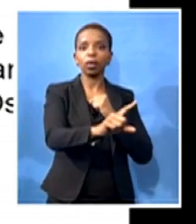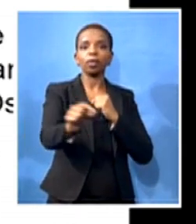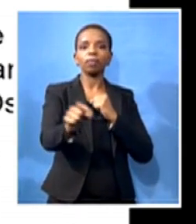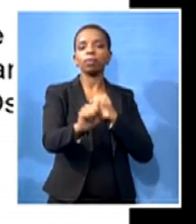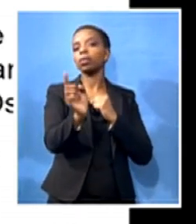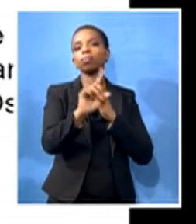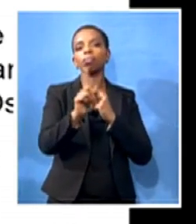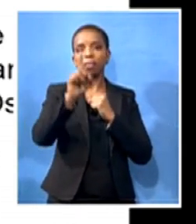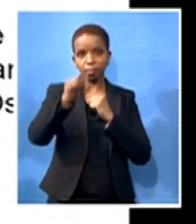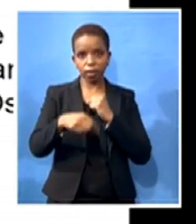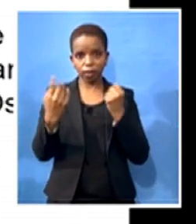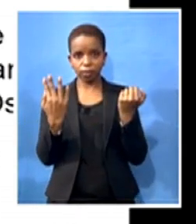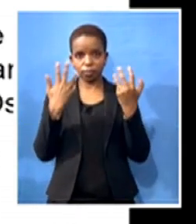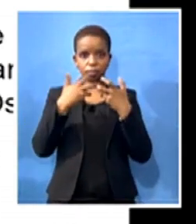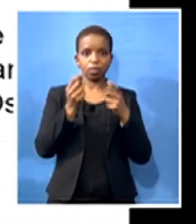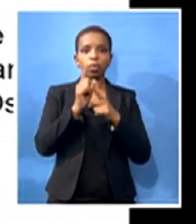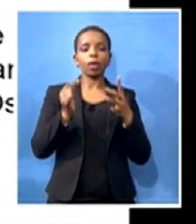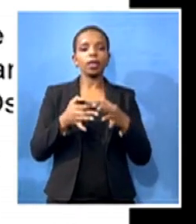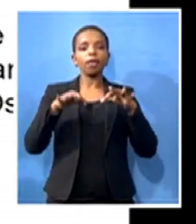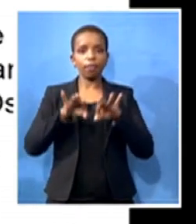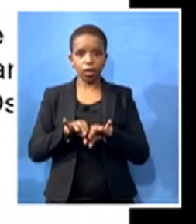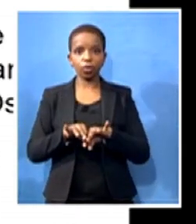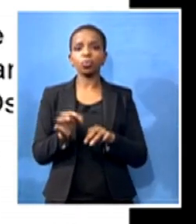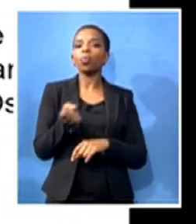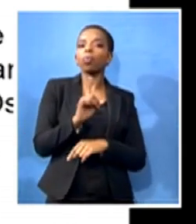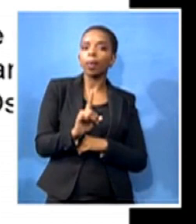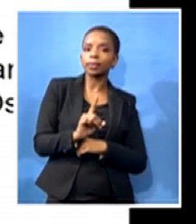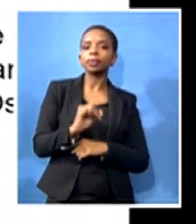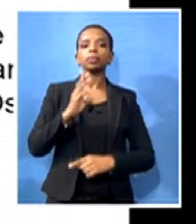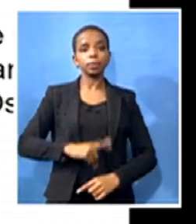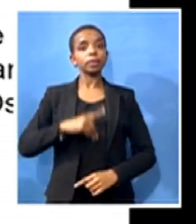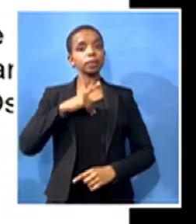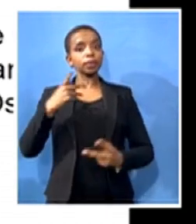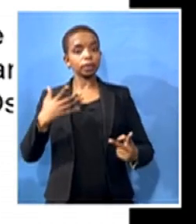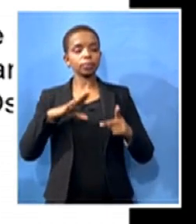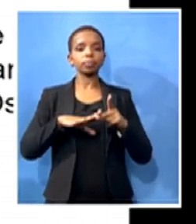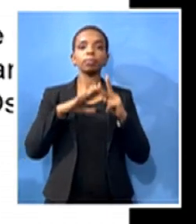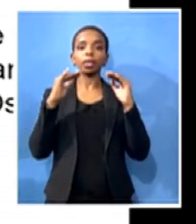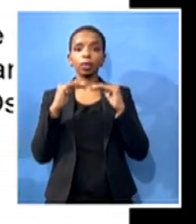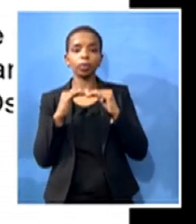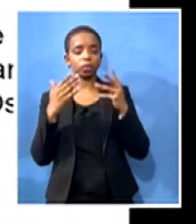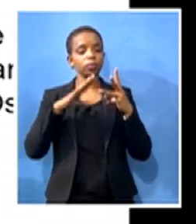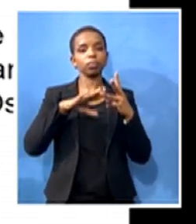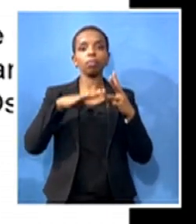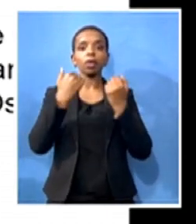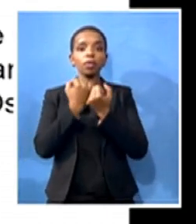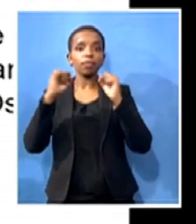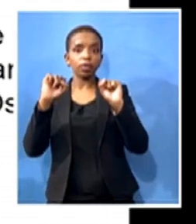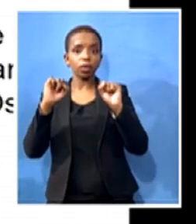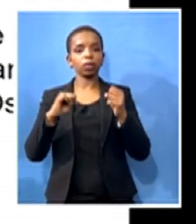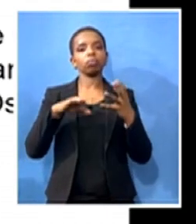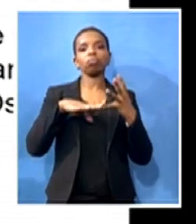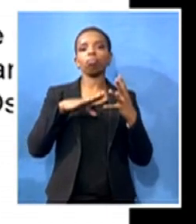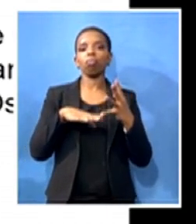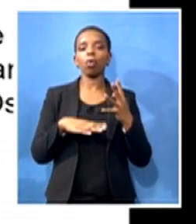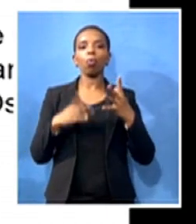the Constitution, as articulated by the Constitutional Court, are dignity, equality, freedom, and Ubuntu. And